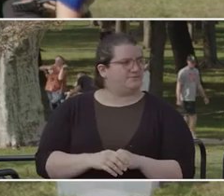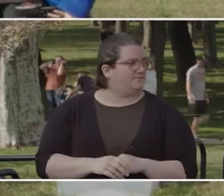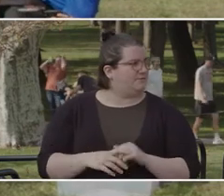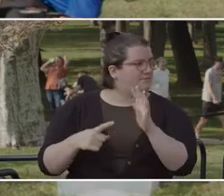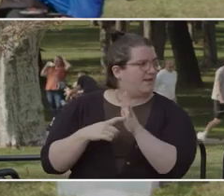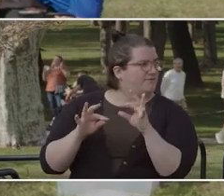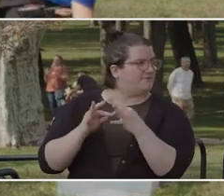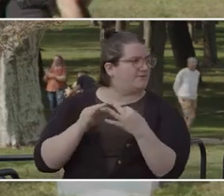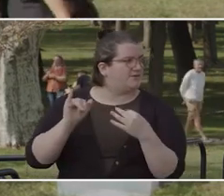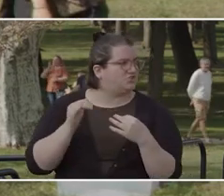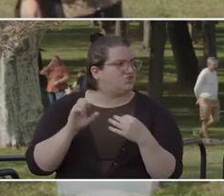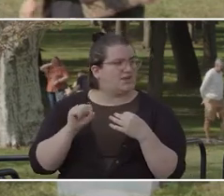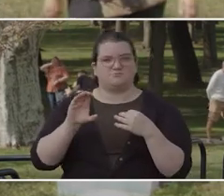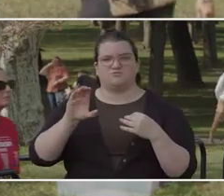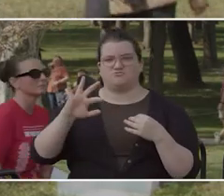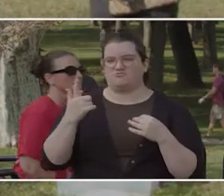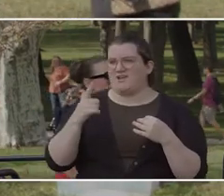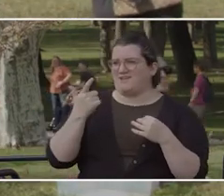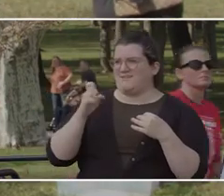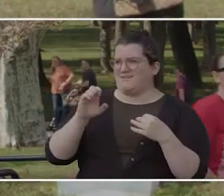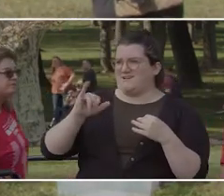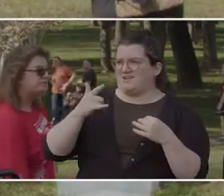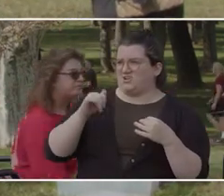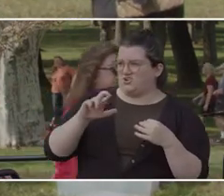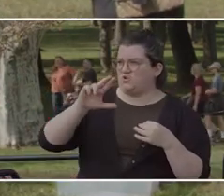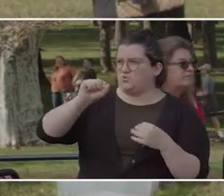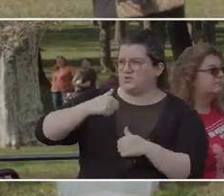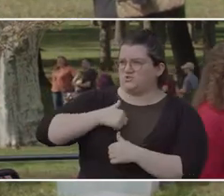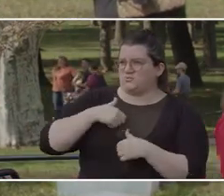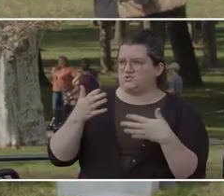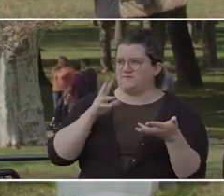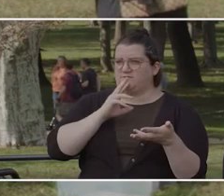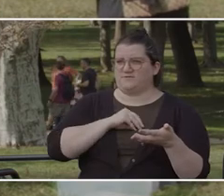The family of James Craig Geiger, U.S. Army, served in Vietnam,